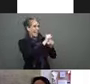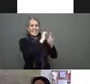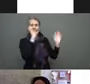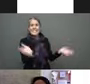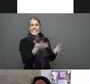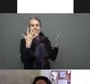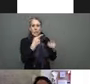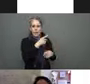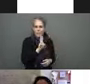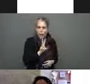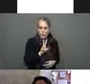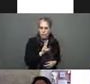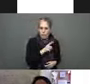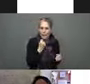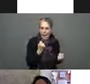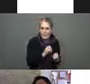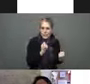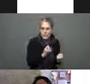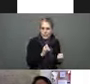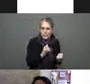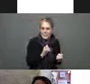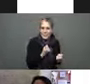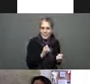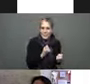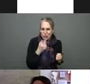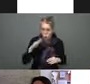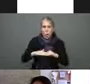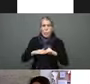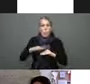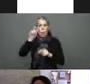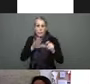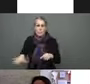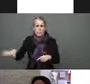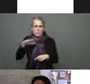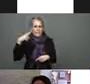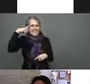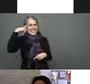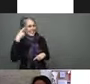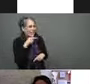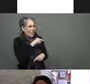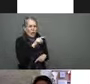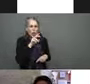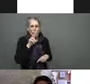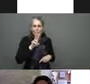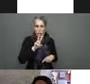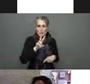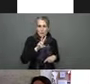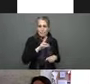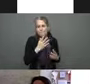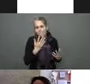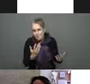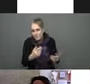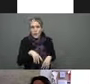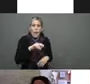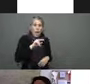And, uh, we did see that most people actually do want to think just about the verb in some later production studies. Um, in the case of noun adjective,